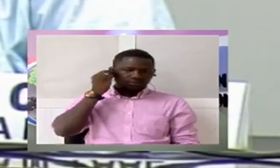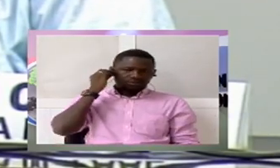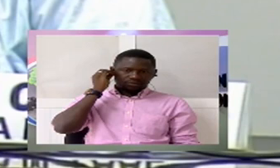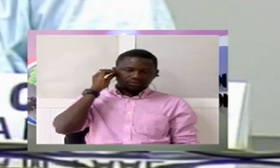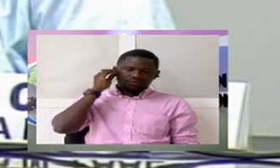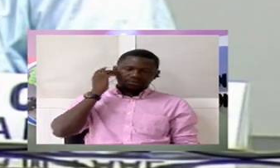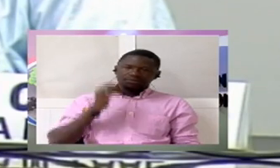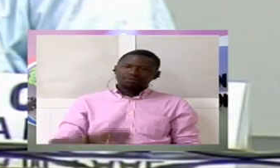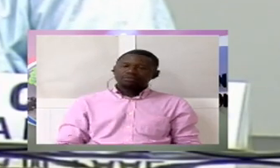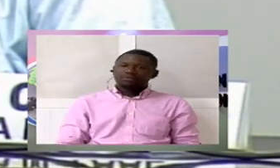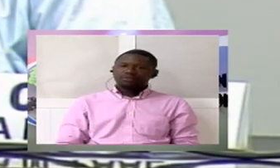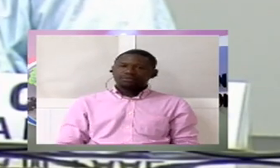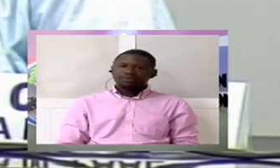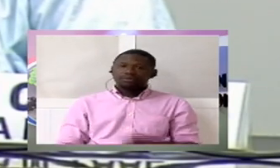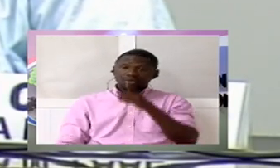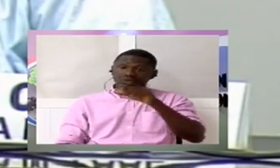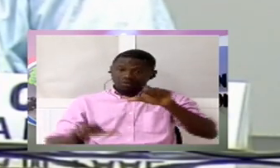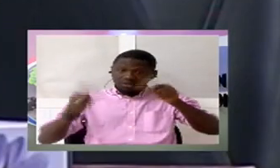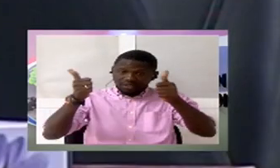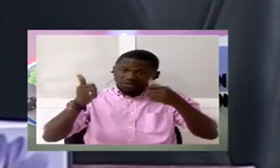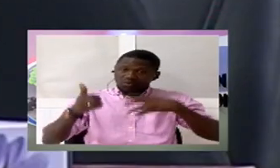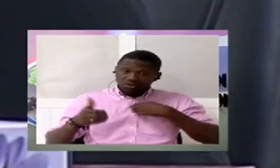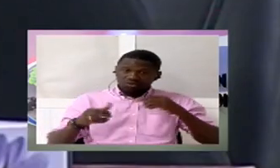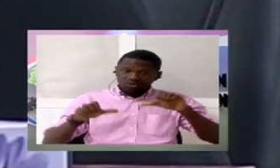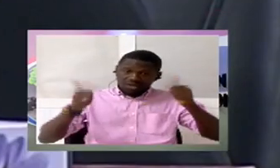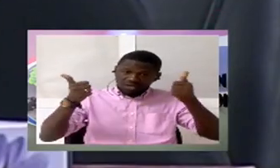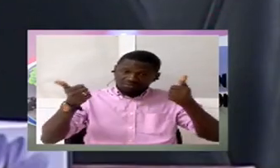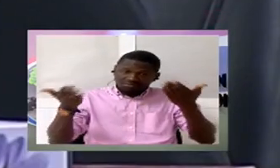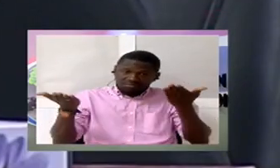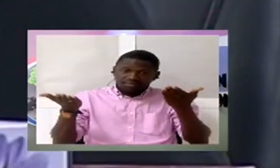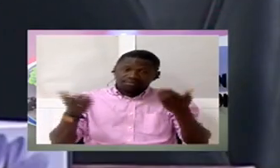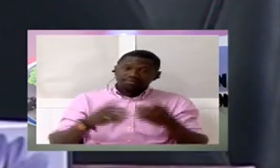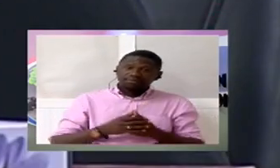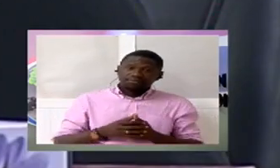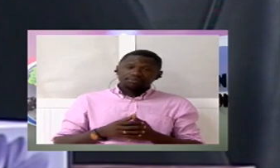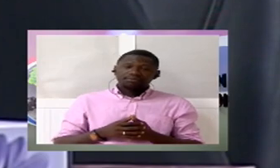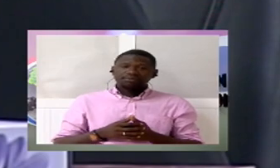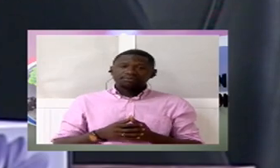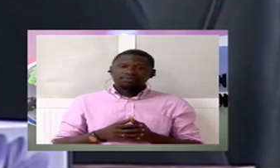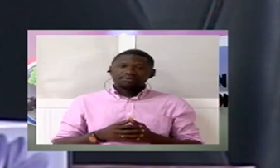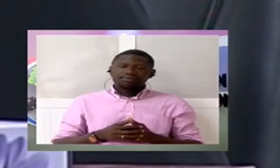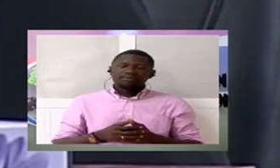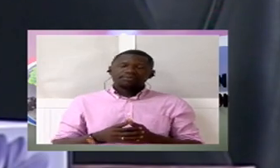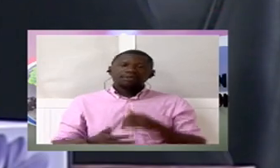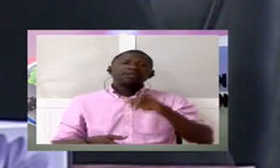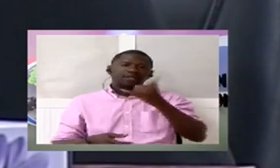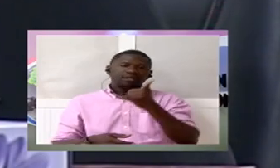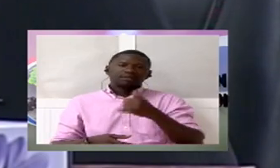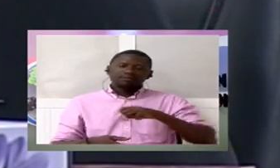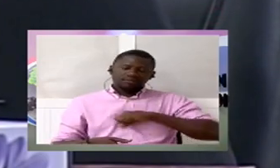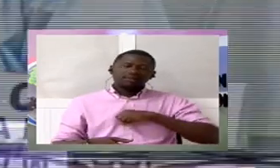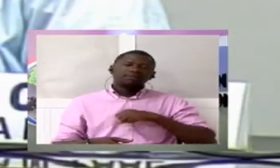moli. Are you ready to proceed? Saying iparetele purka tentembang. I'm ready. Yes, I'm